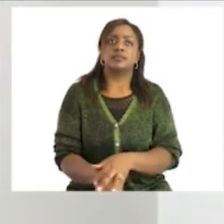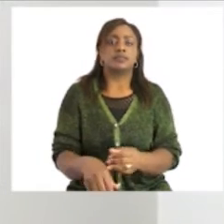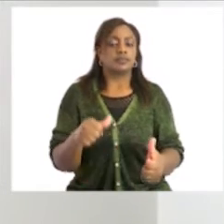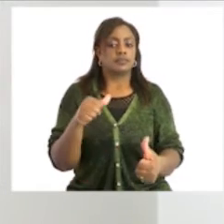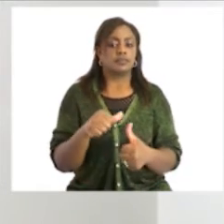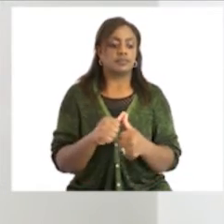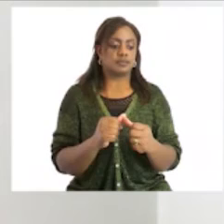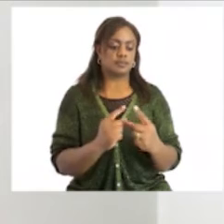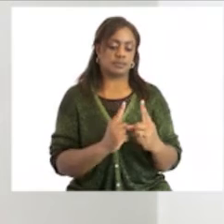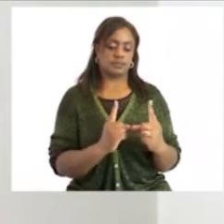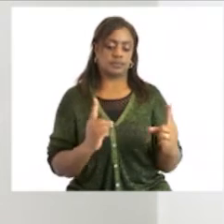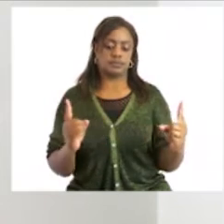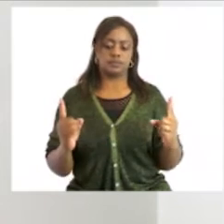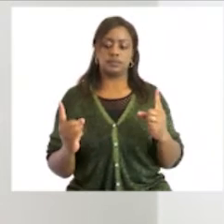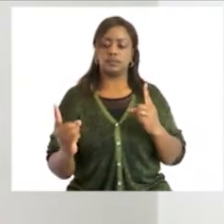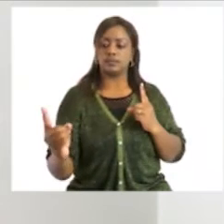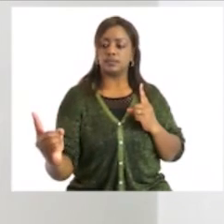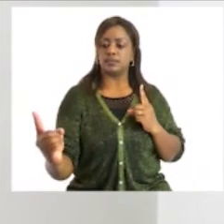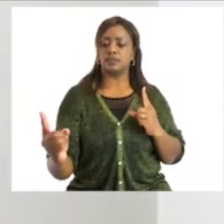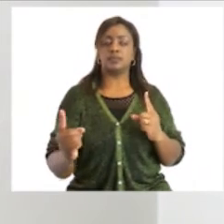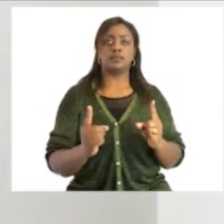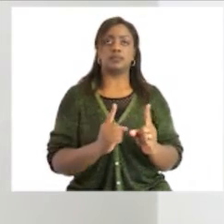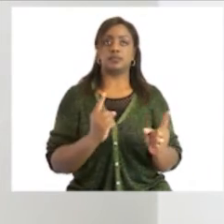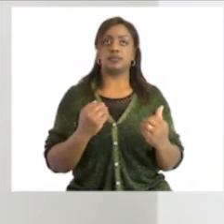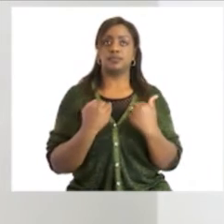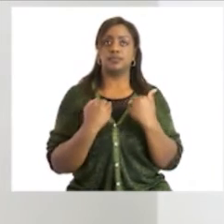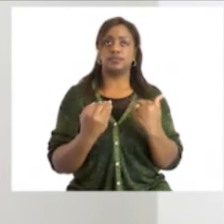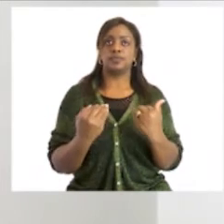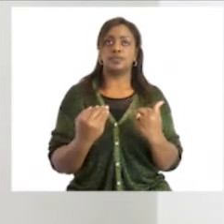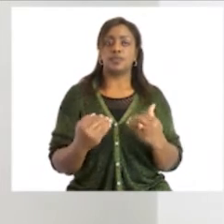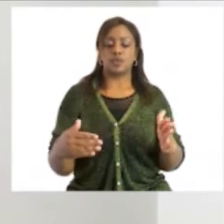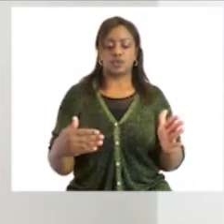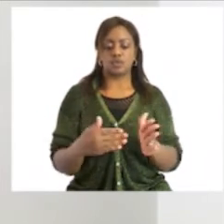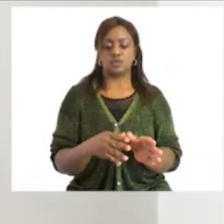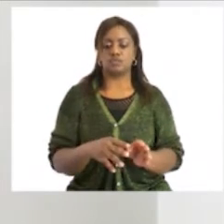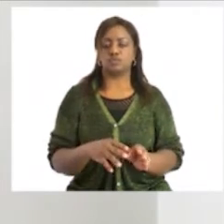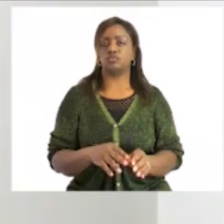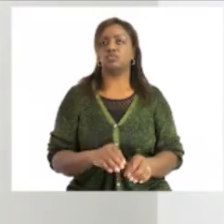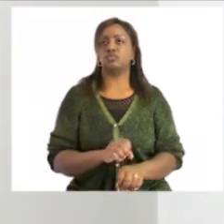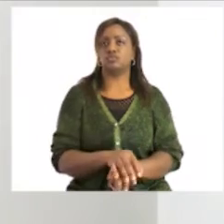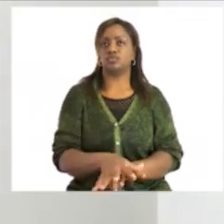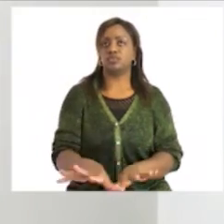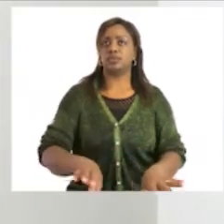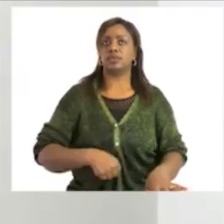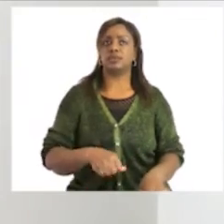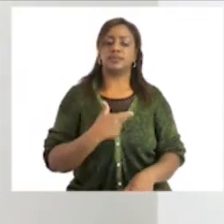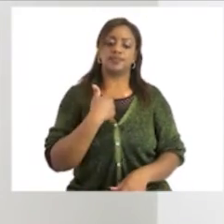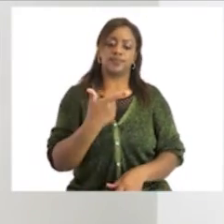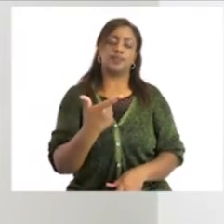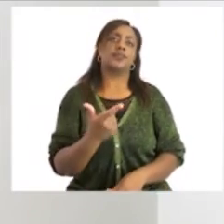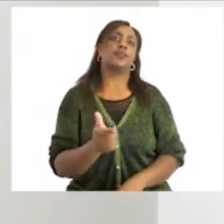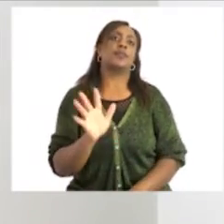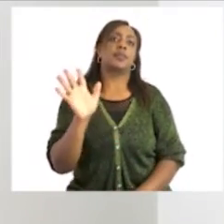Okay, grade 4s, remember social distance. It is very important. Thank you for joining me for today's lesson. I hope